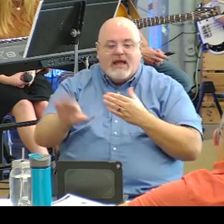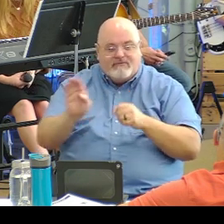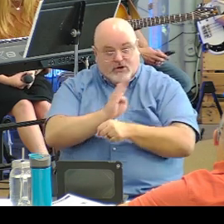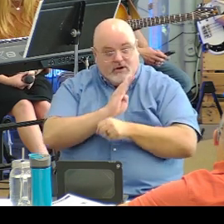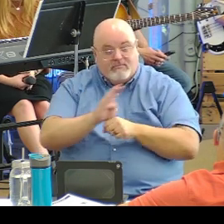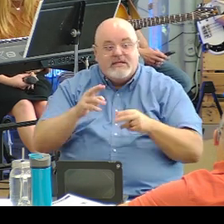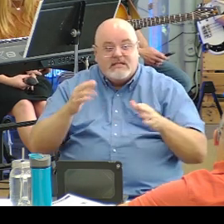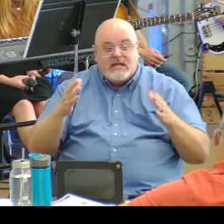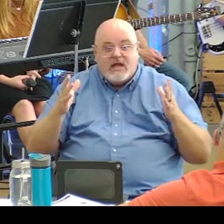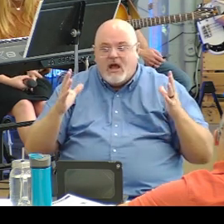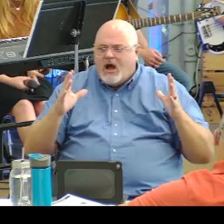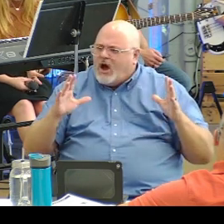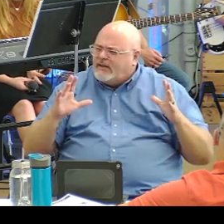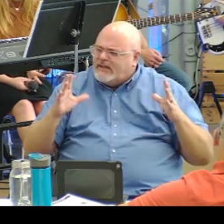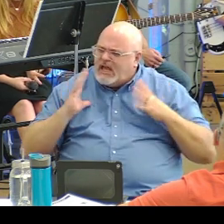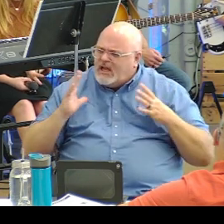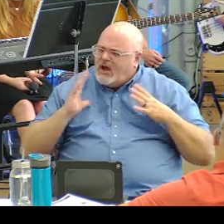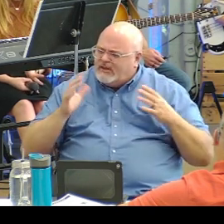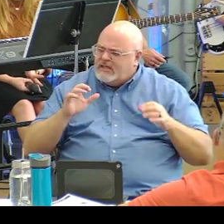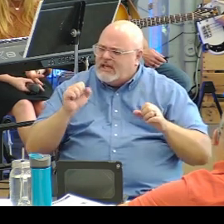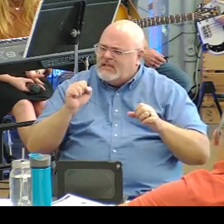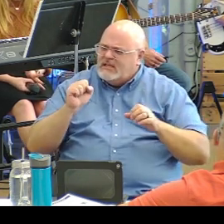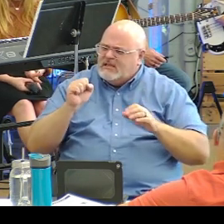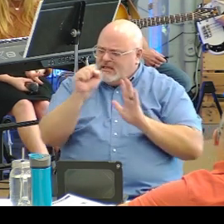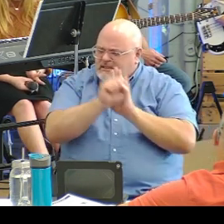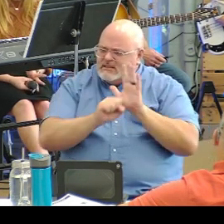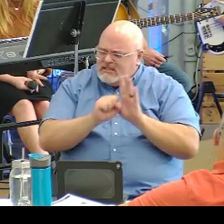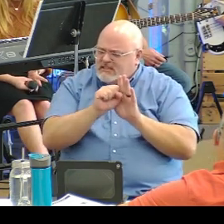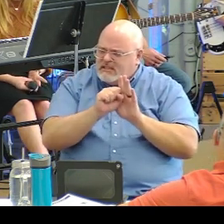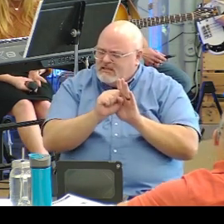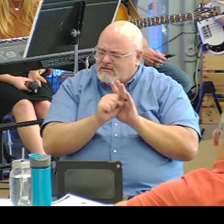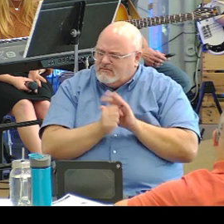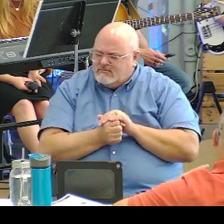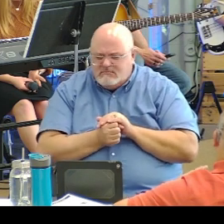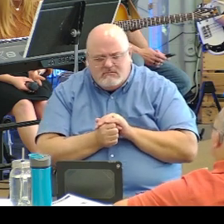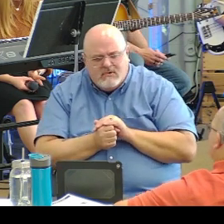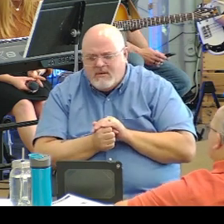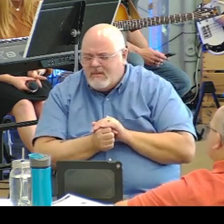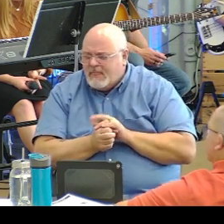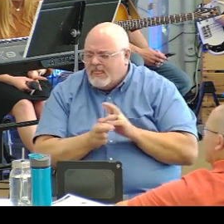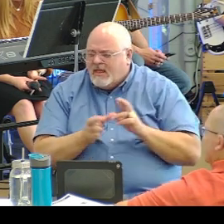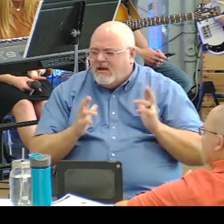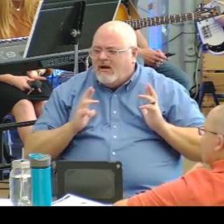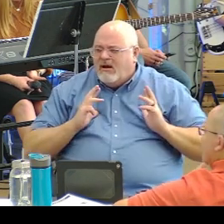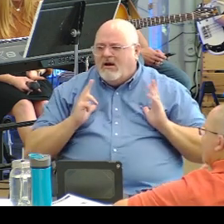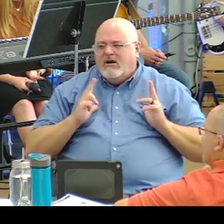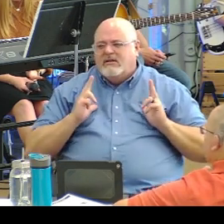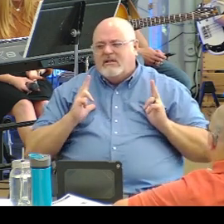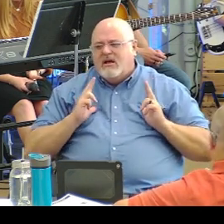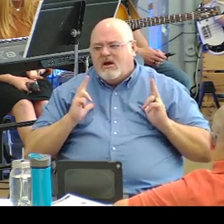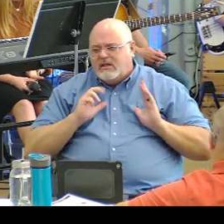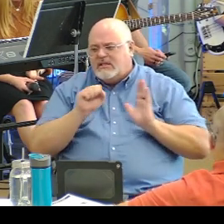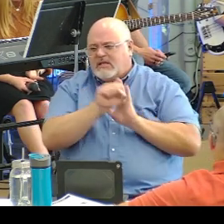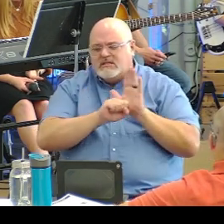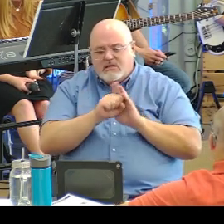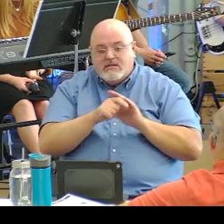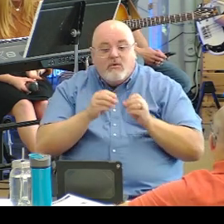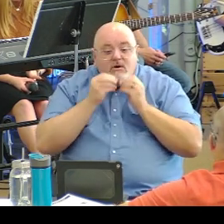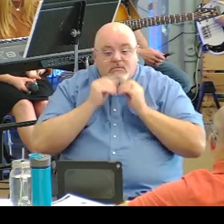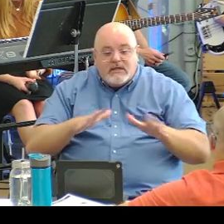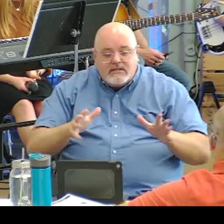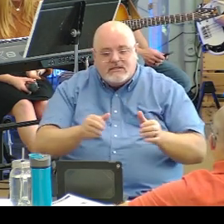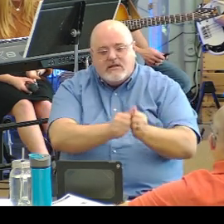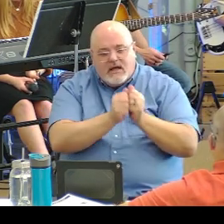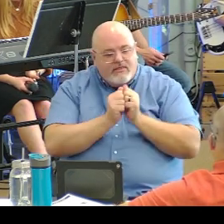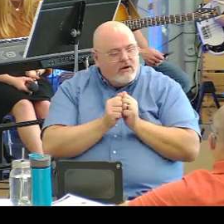also it always makes me miss this place much. Like it reminds me of just how blessed we are to be able to gather